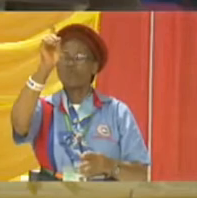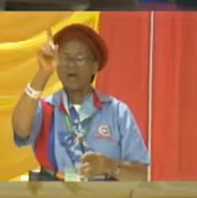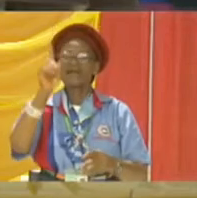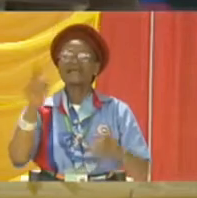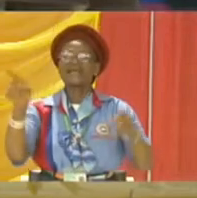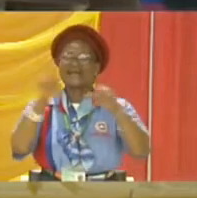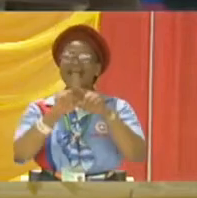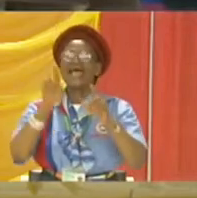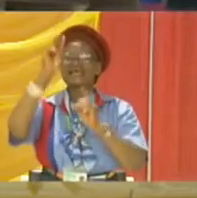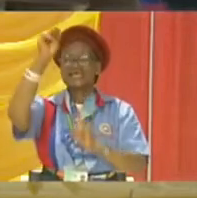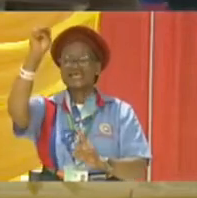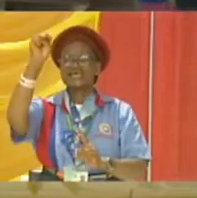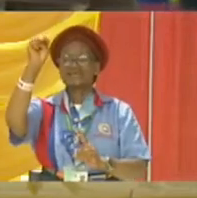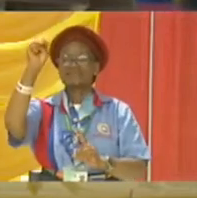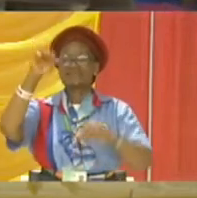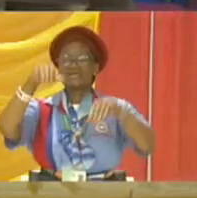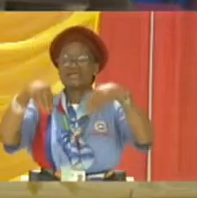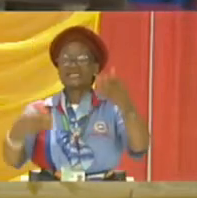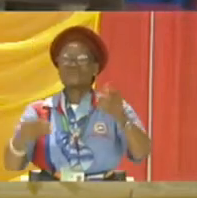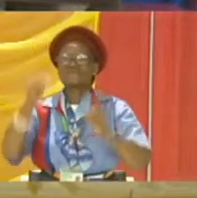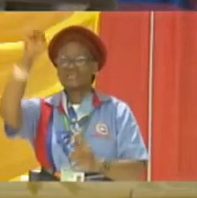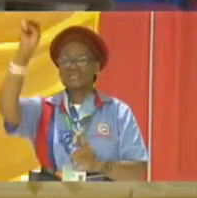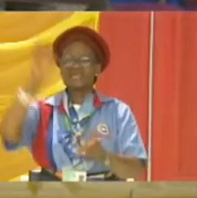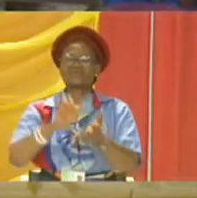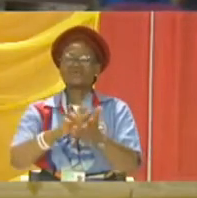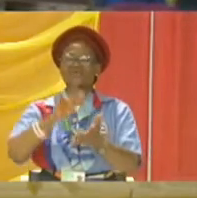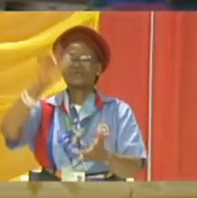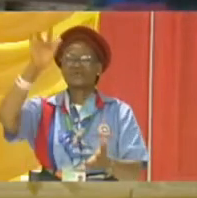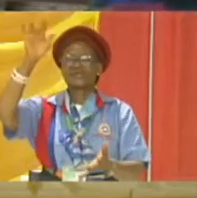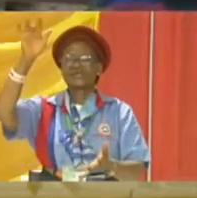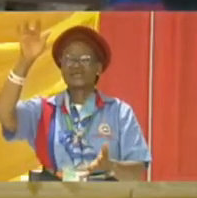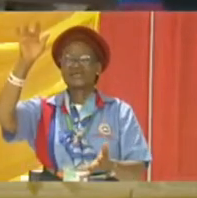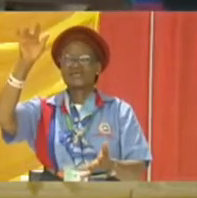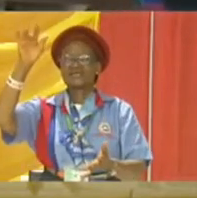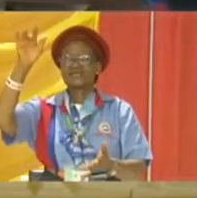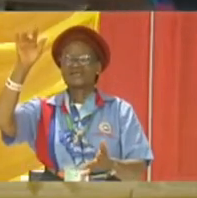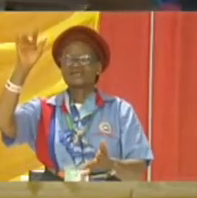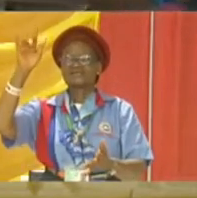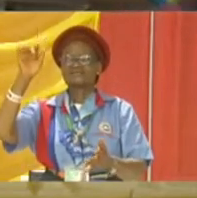Give Him glory.